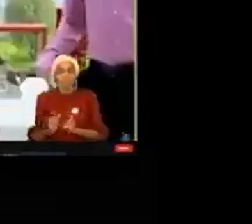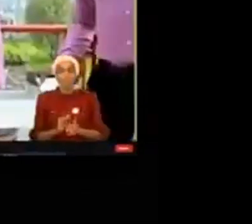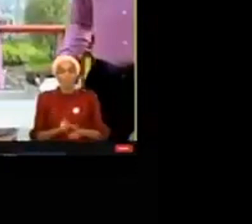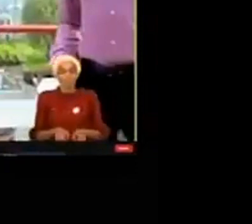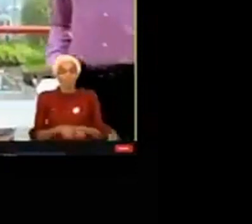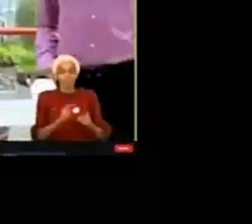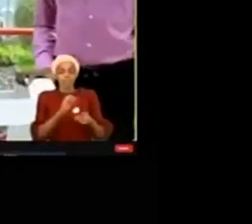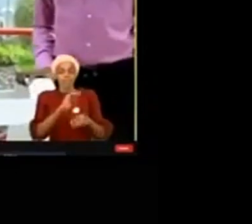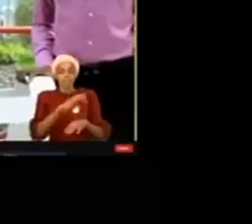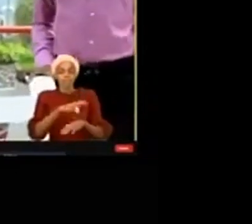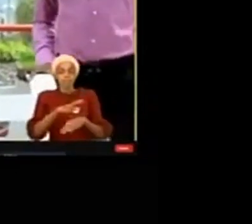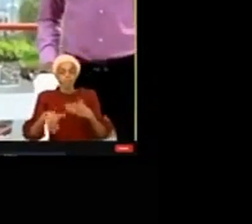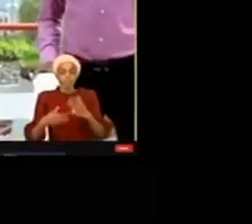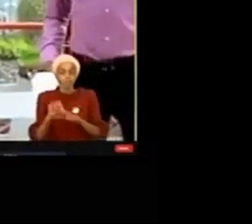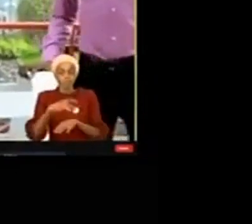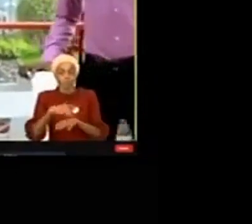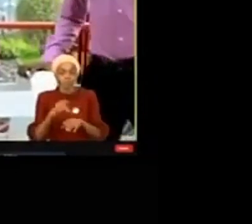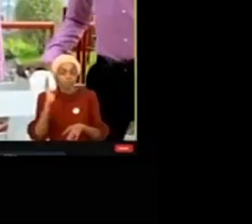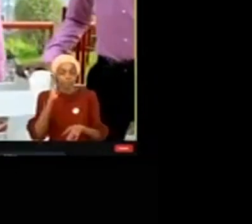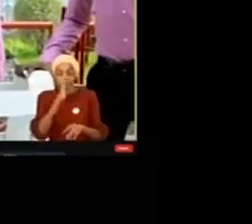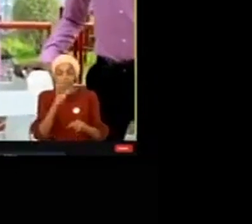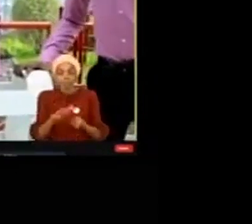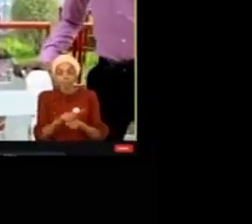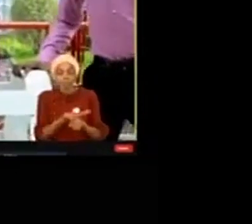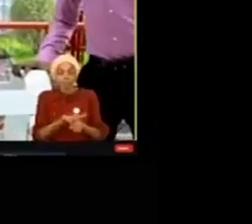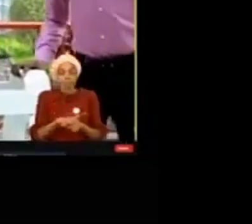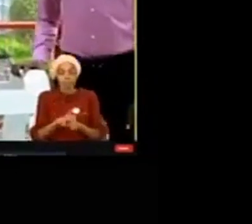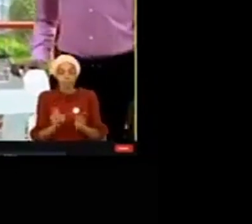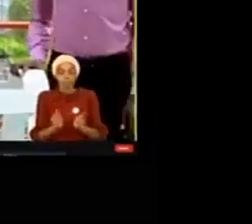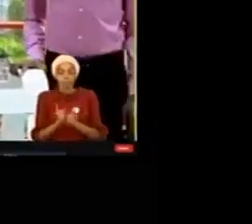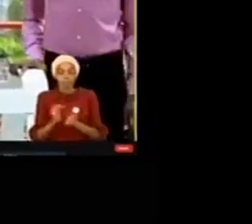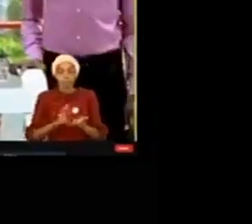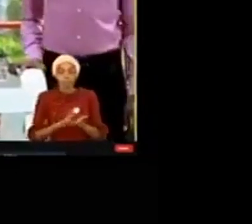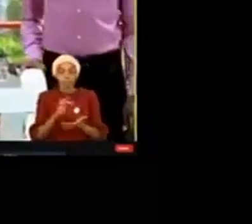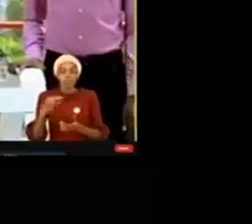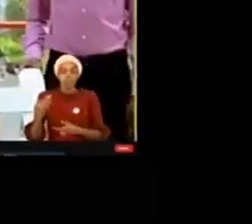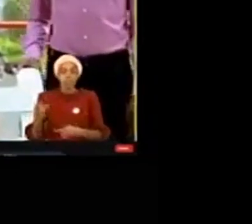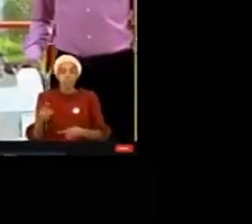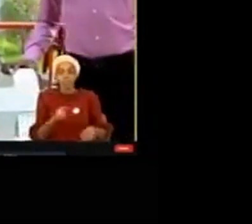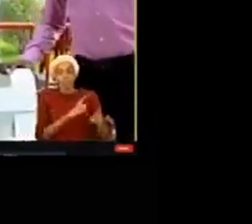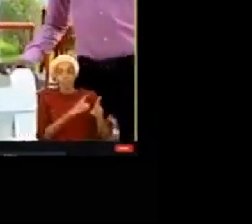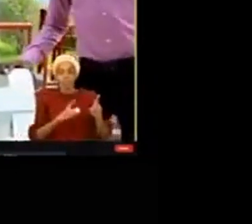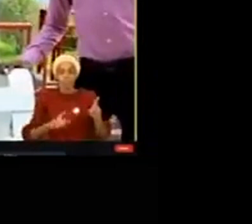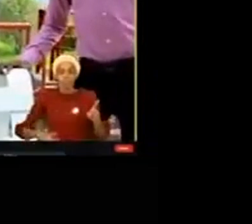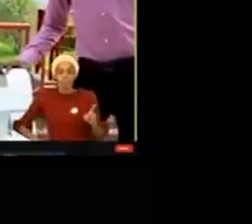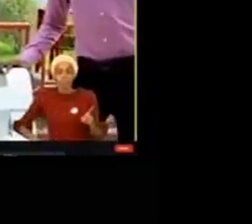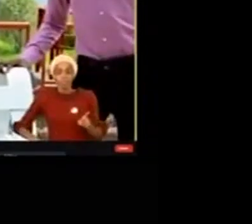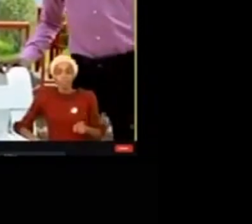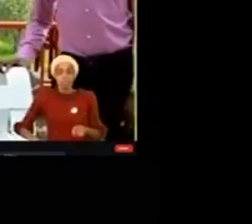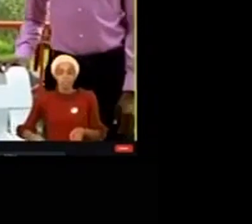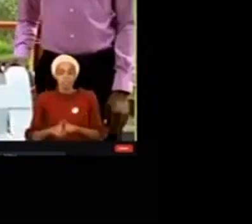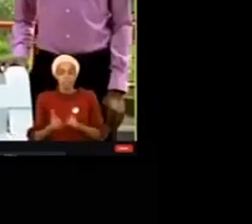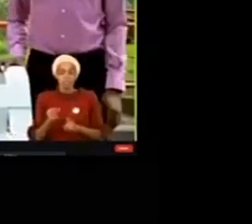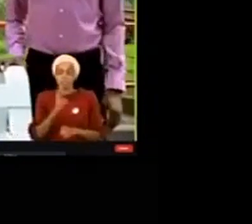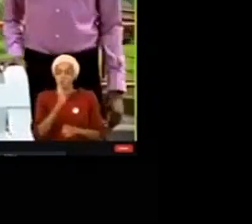La terre sera remplie avec la gloire de Dieu.